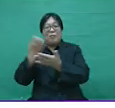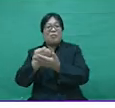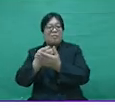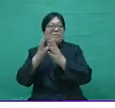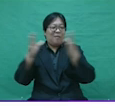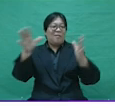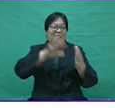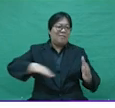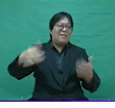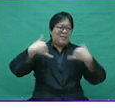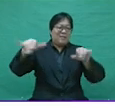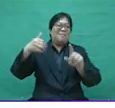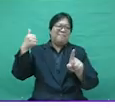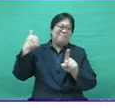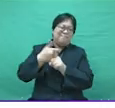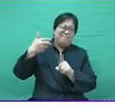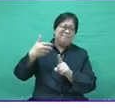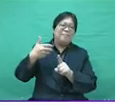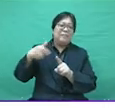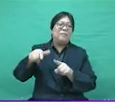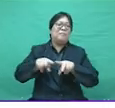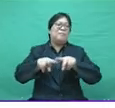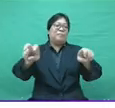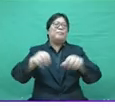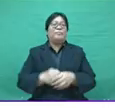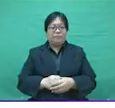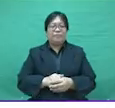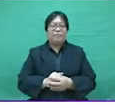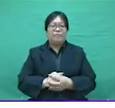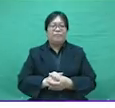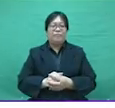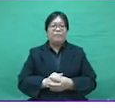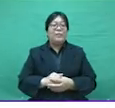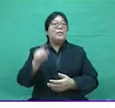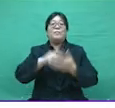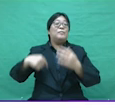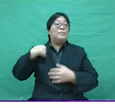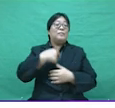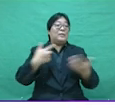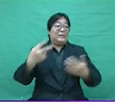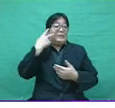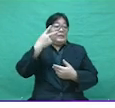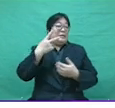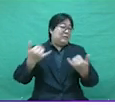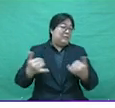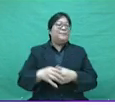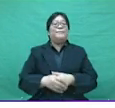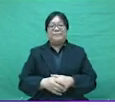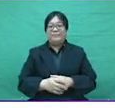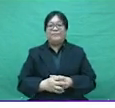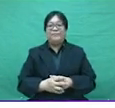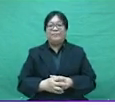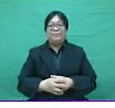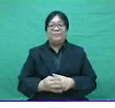economy are still hit by the pandemic. And what we will see